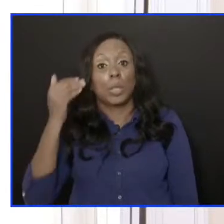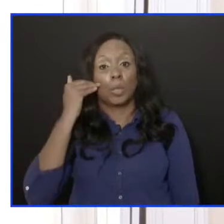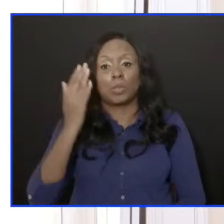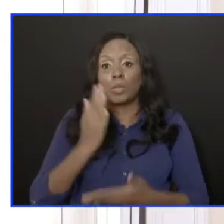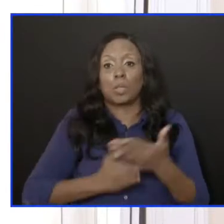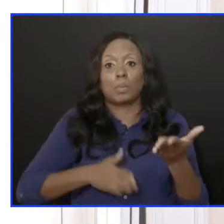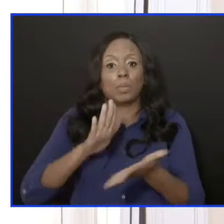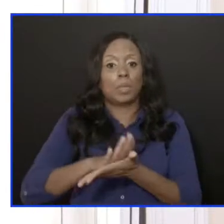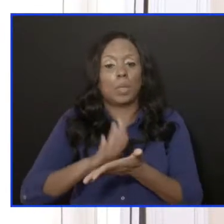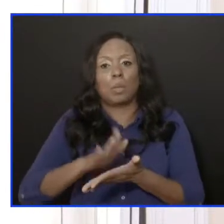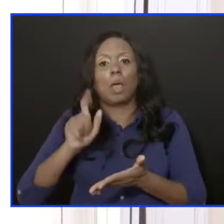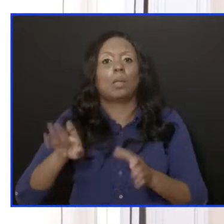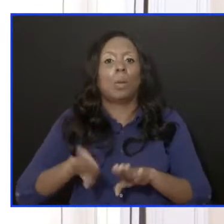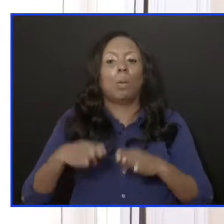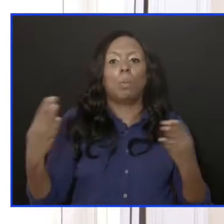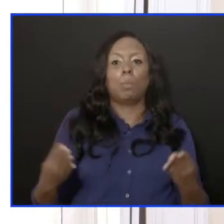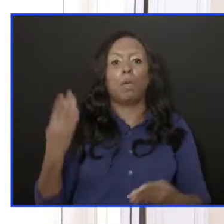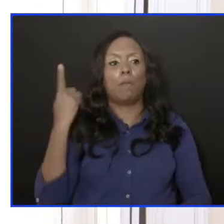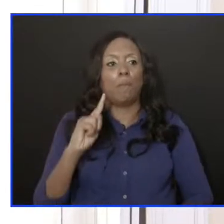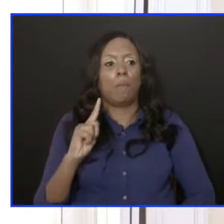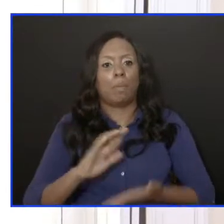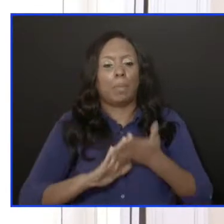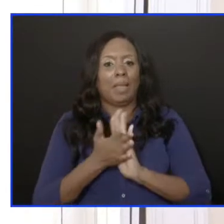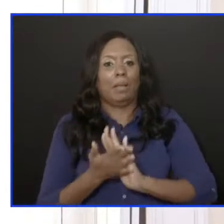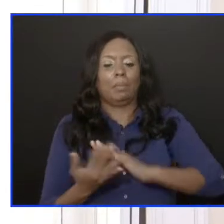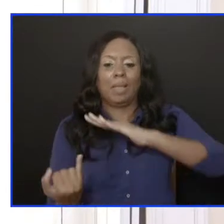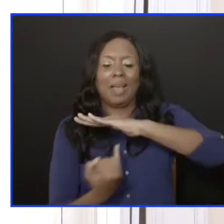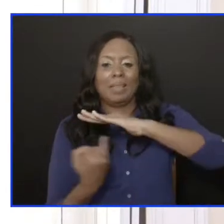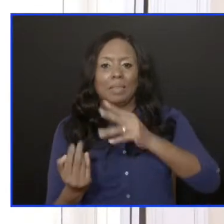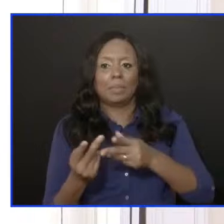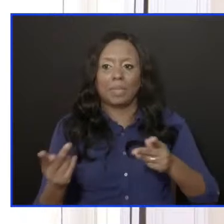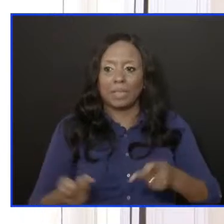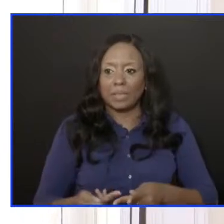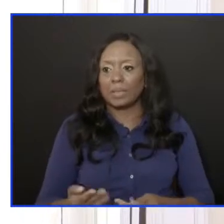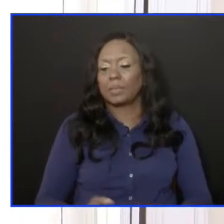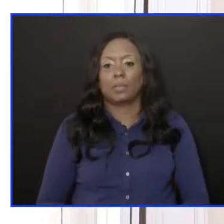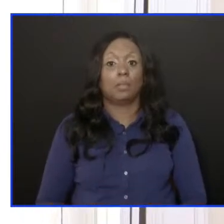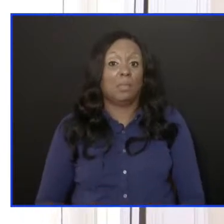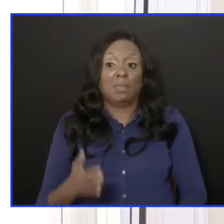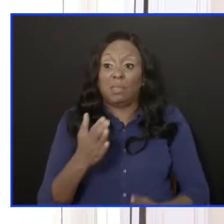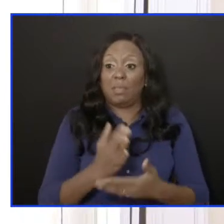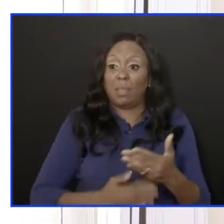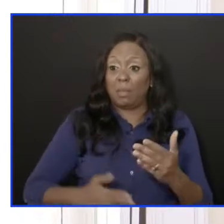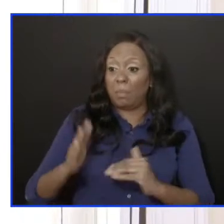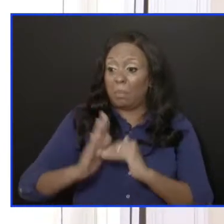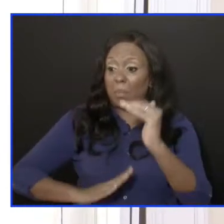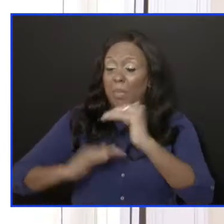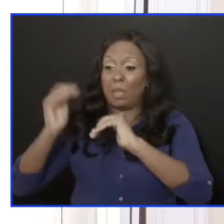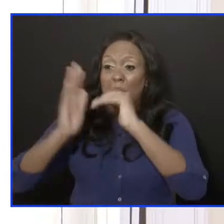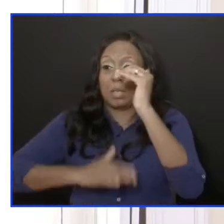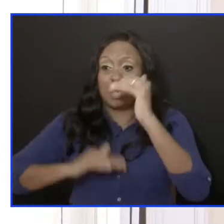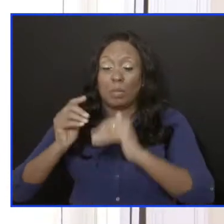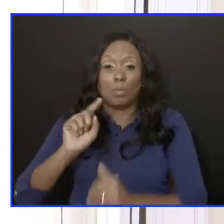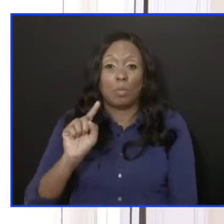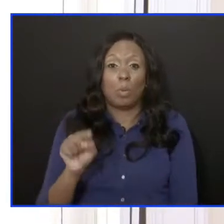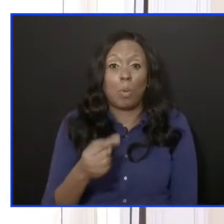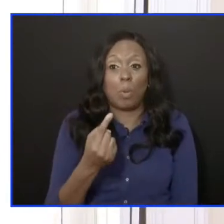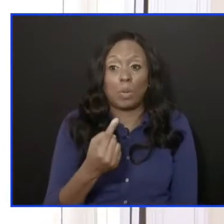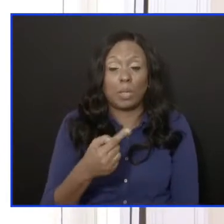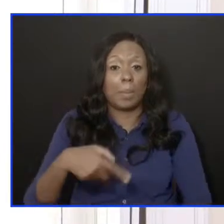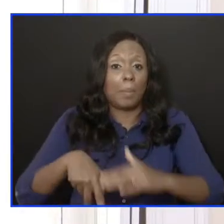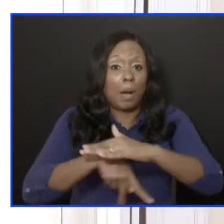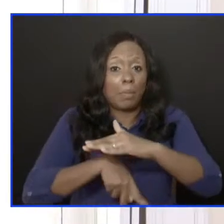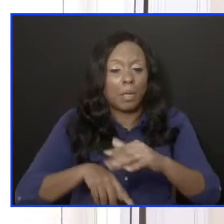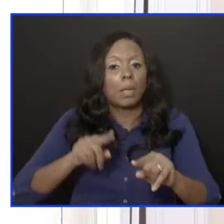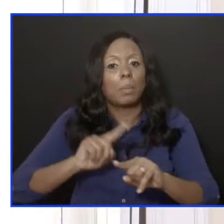schools, whether it has been in the conversion of secondary to primary and now tertiary into primary and secondary, this is a